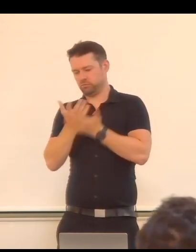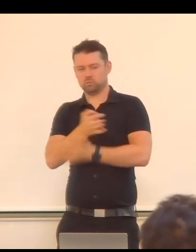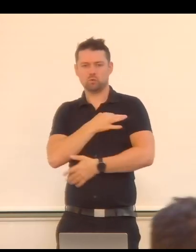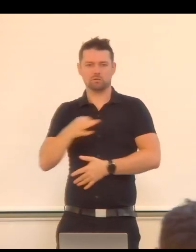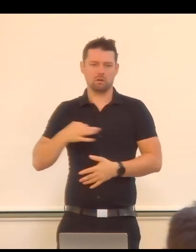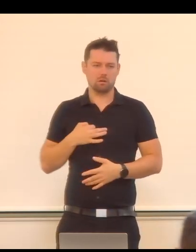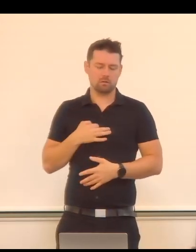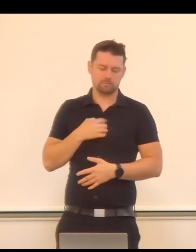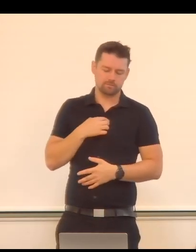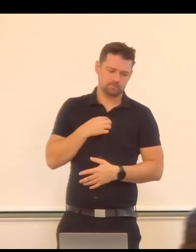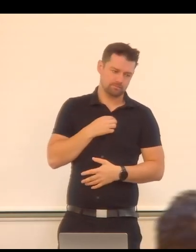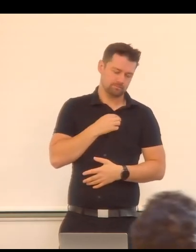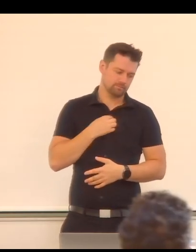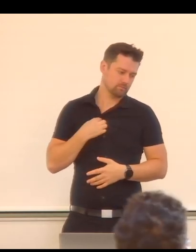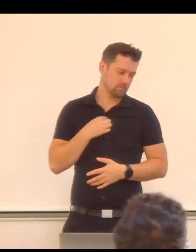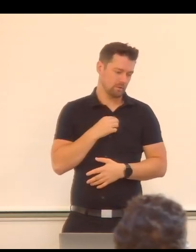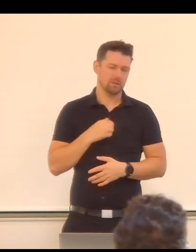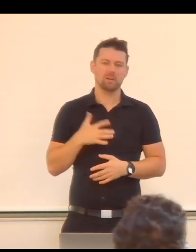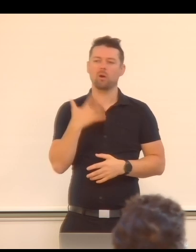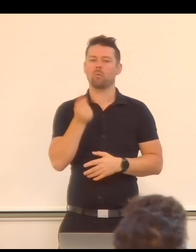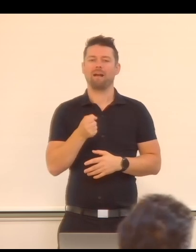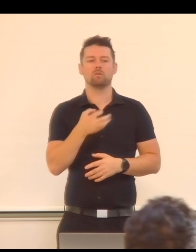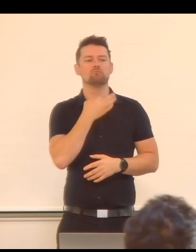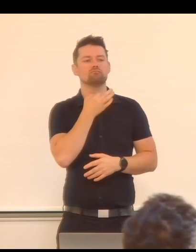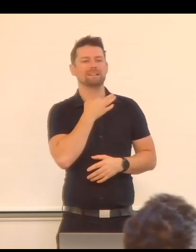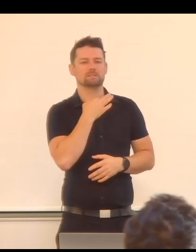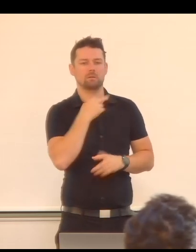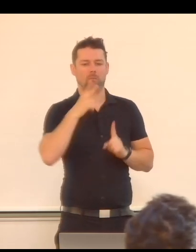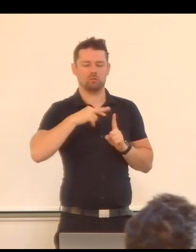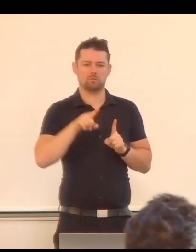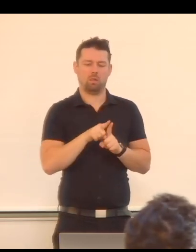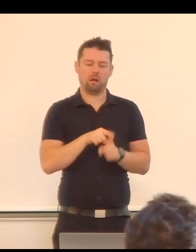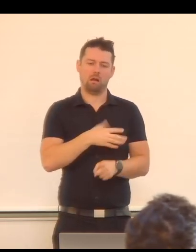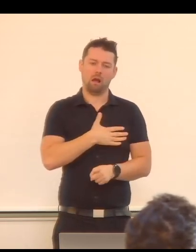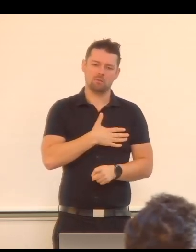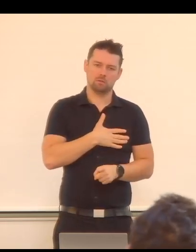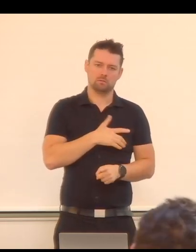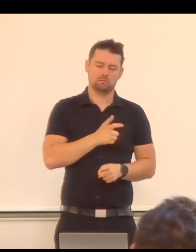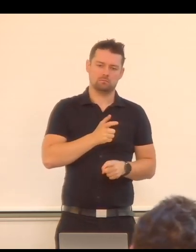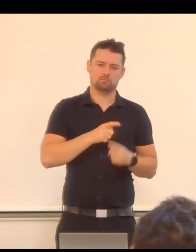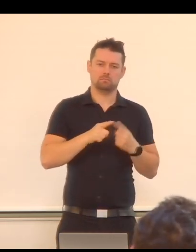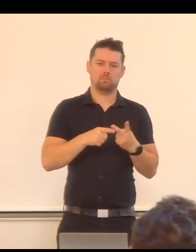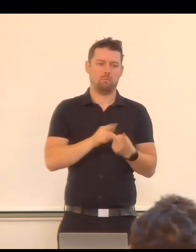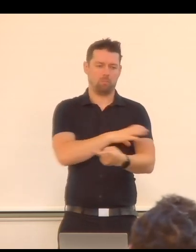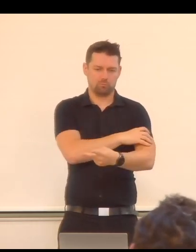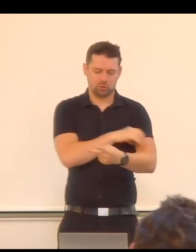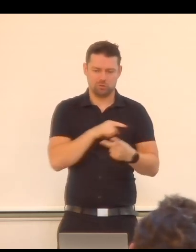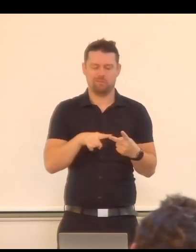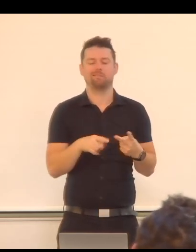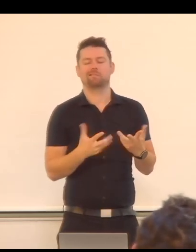They had multiple risk monitors, so things like heart rate, blood pressure they were taking. We